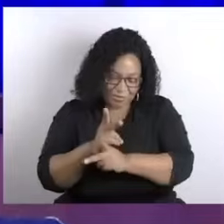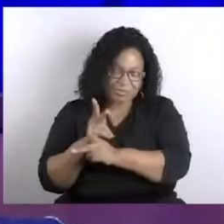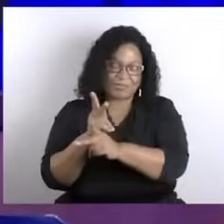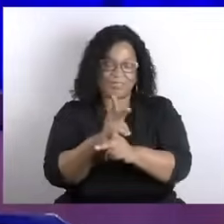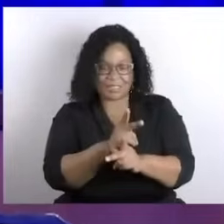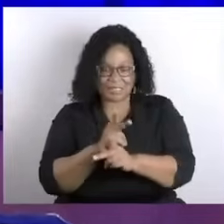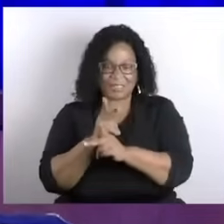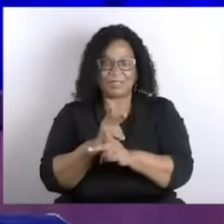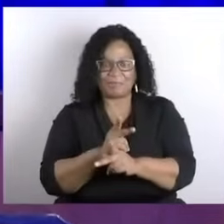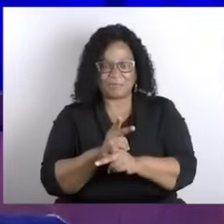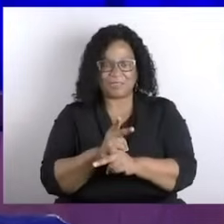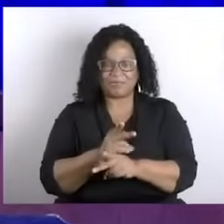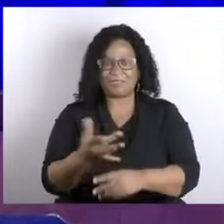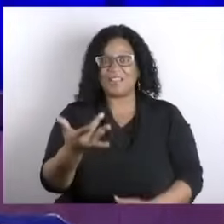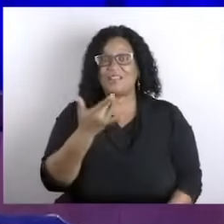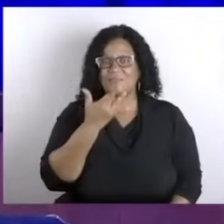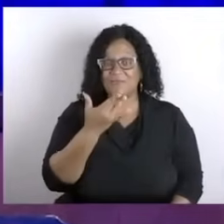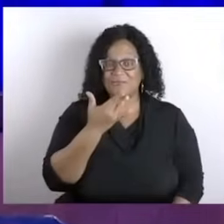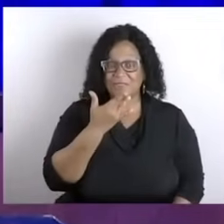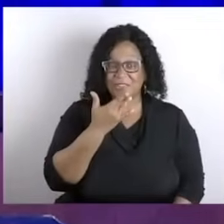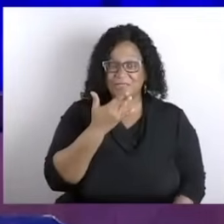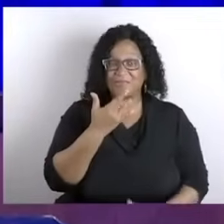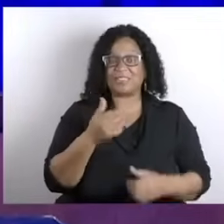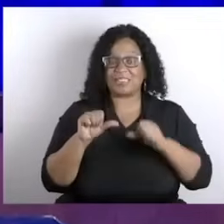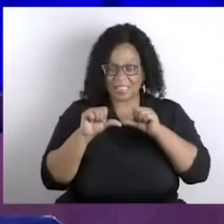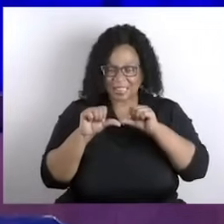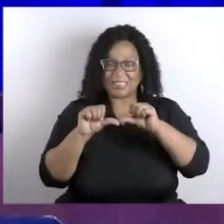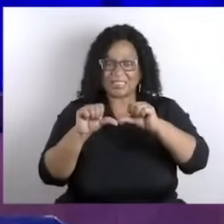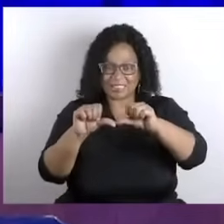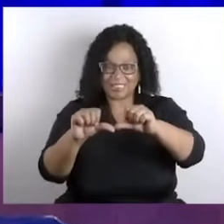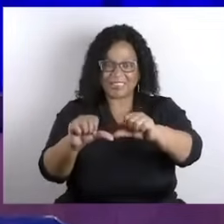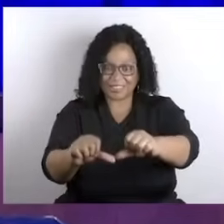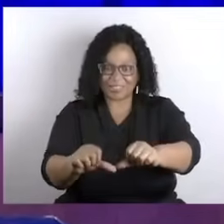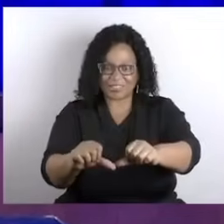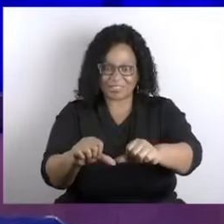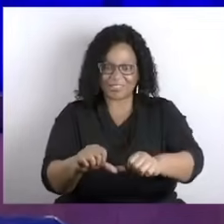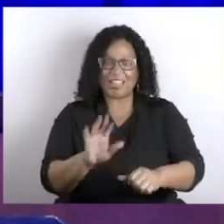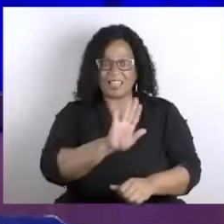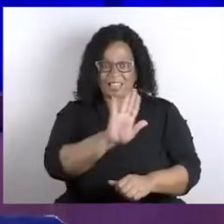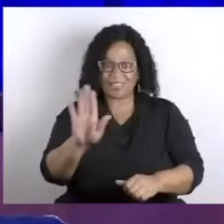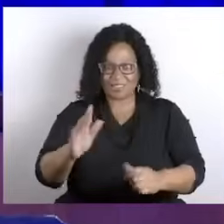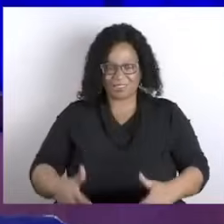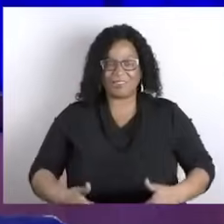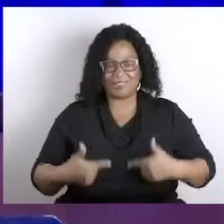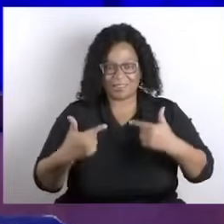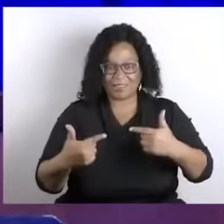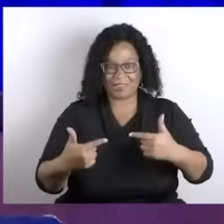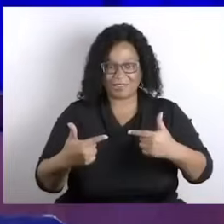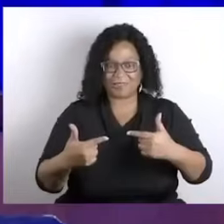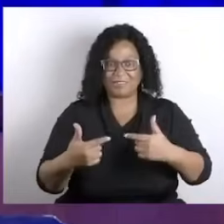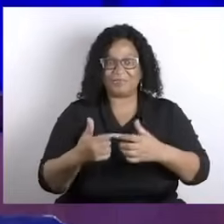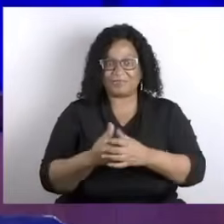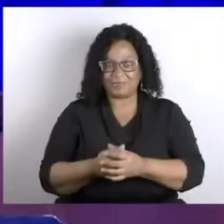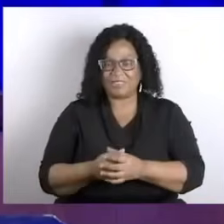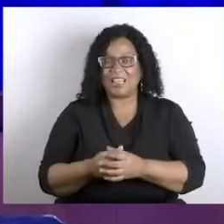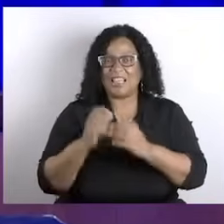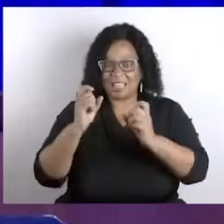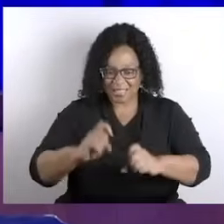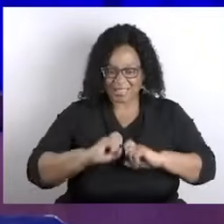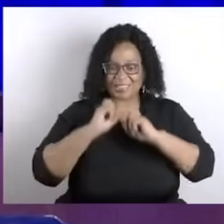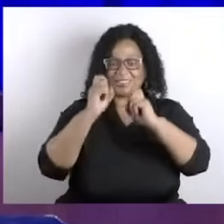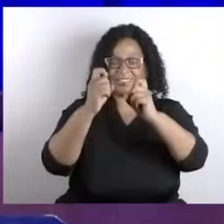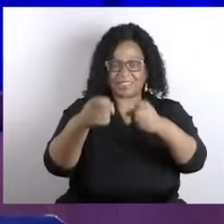you. Favor is still on your life. The faithfulness of God is still a part of your